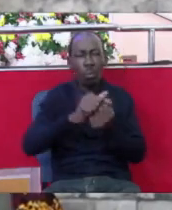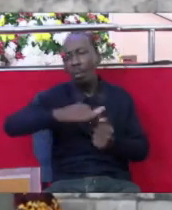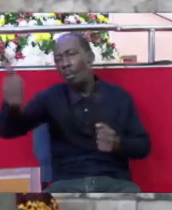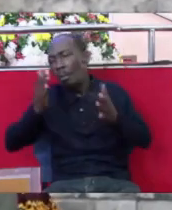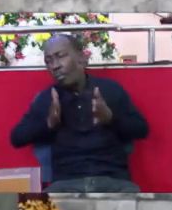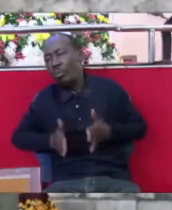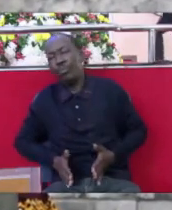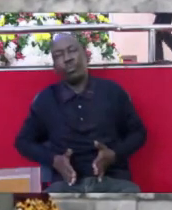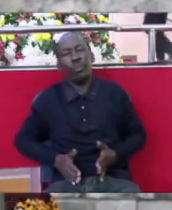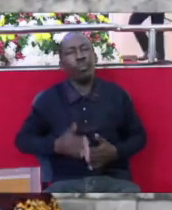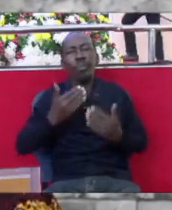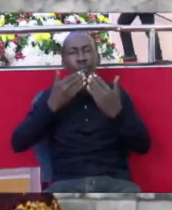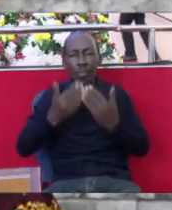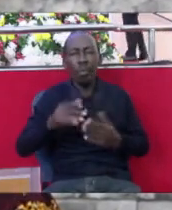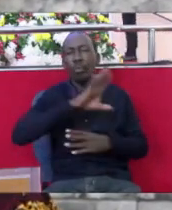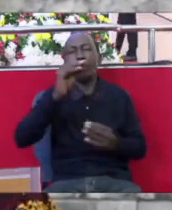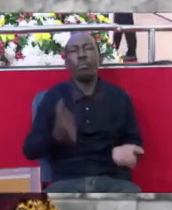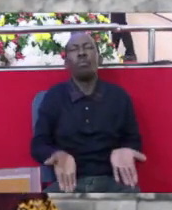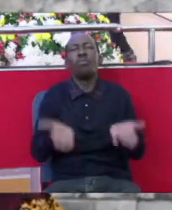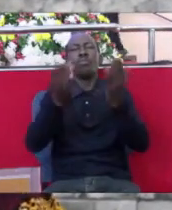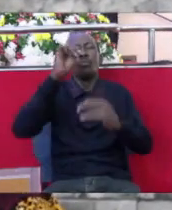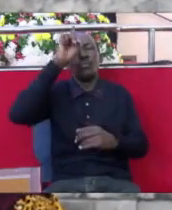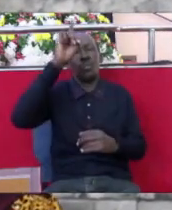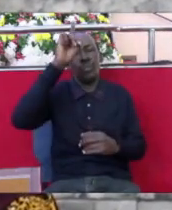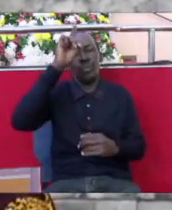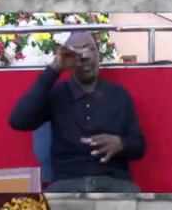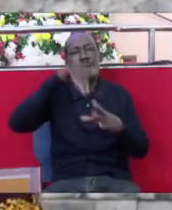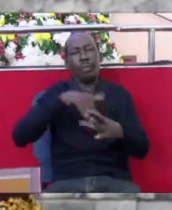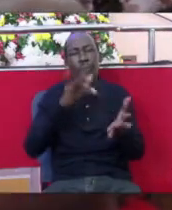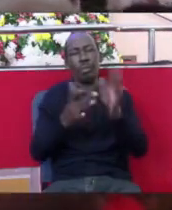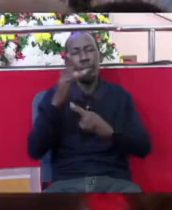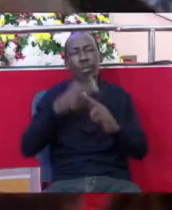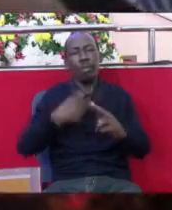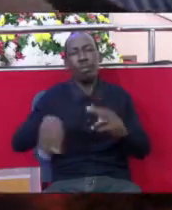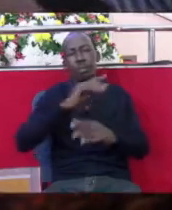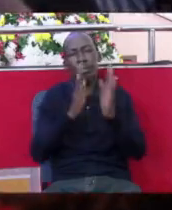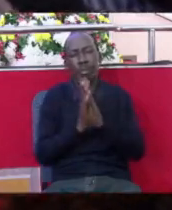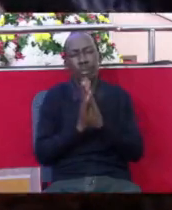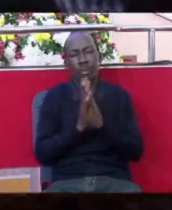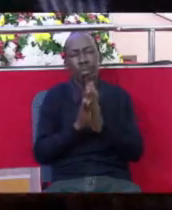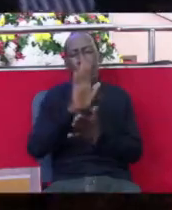na mtu yeyote. We thank you and we exalt you. Tunakuinua na tunakushukuru. In Jesus' name we pray. Kwa jina la Yesu tunaomba.